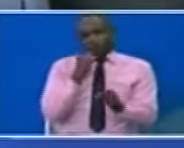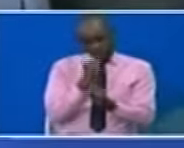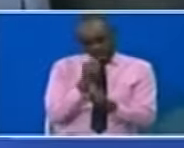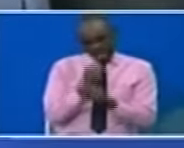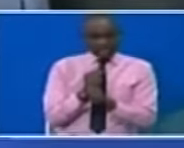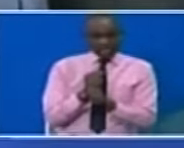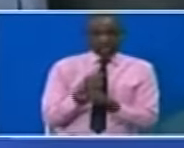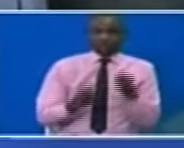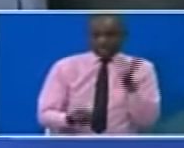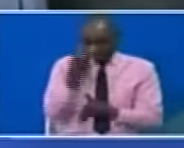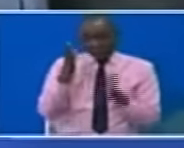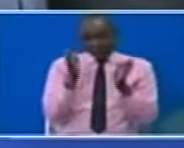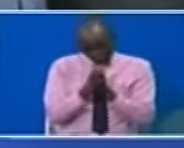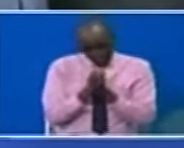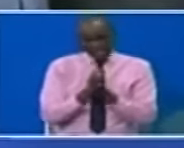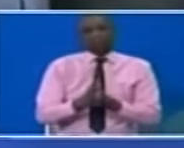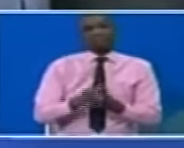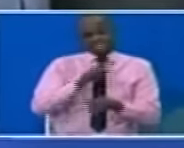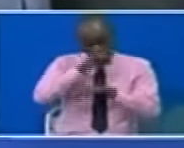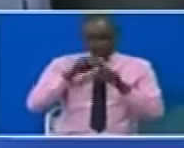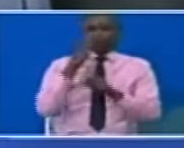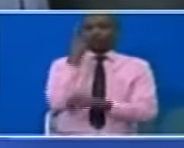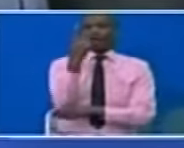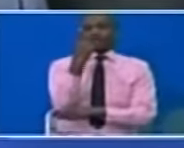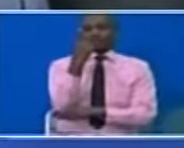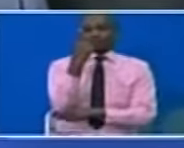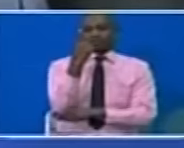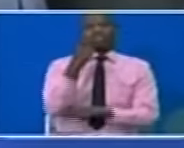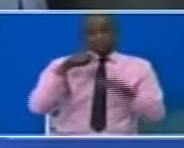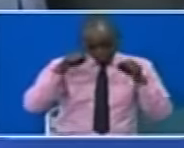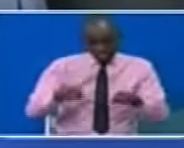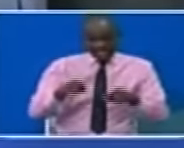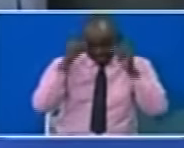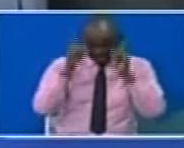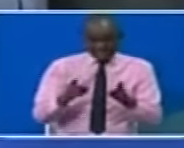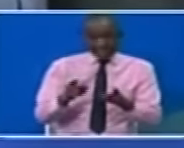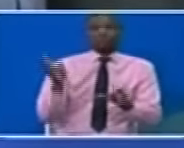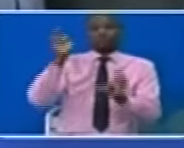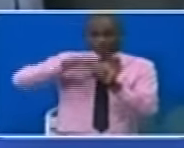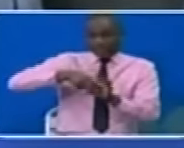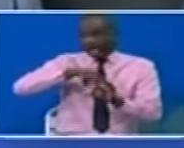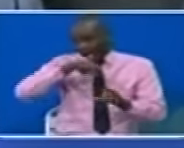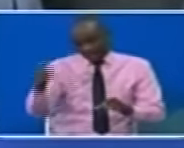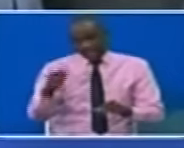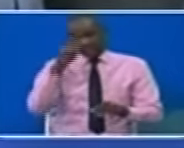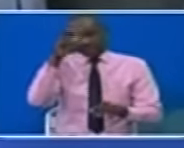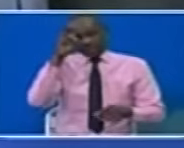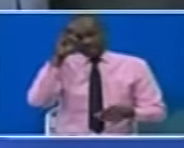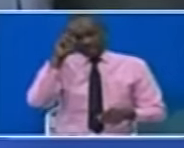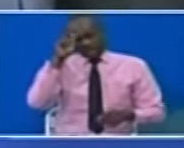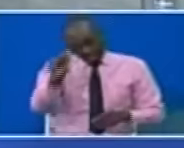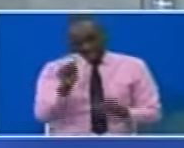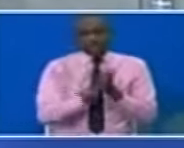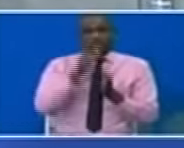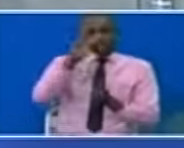come up with a unified nation, has agreed today to dissolve and join other parties like TNA,